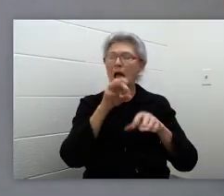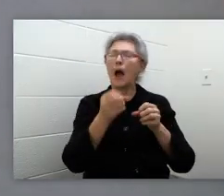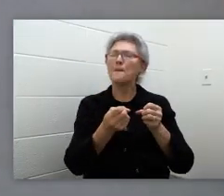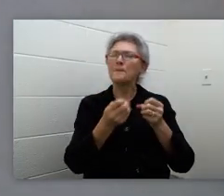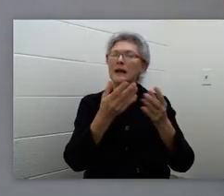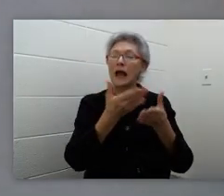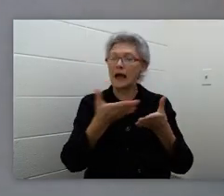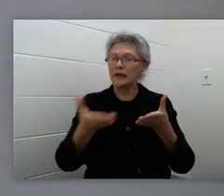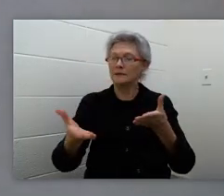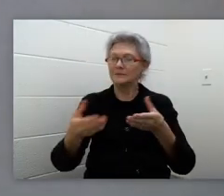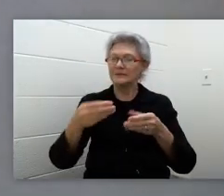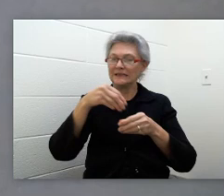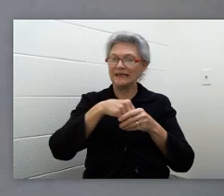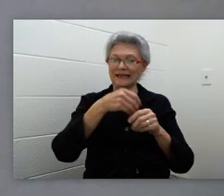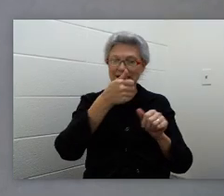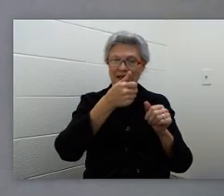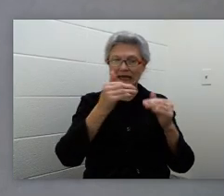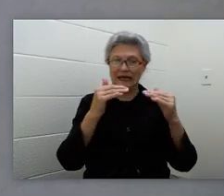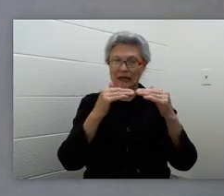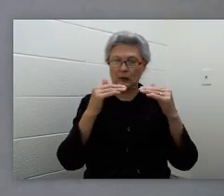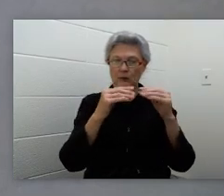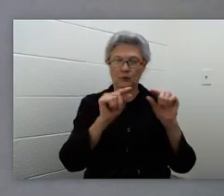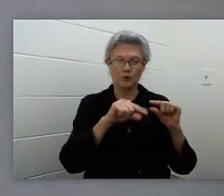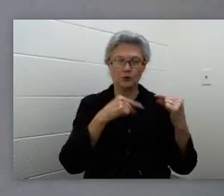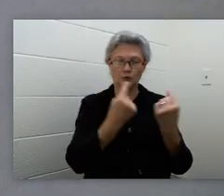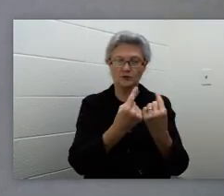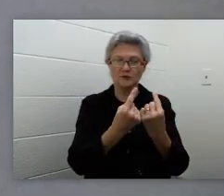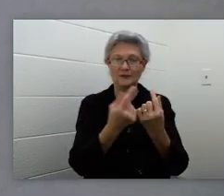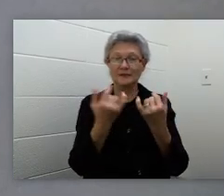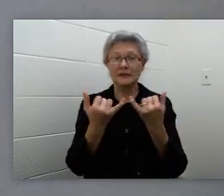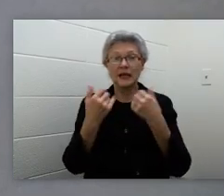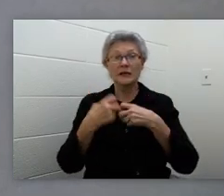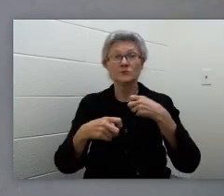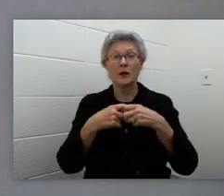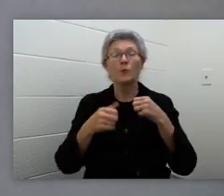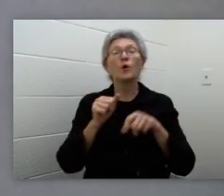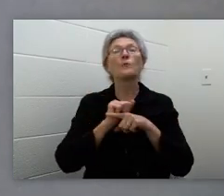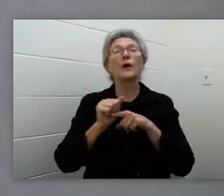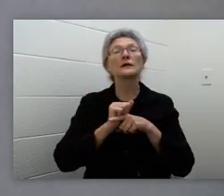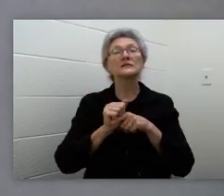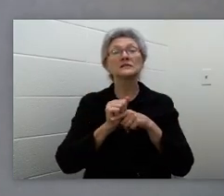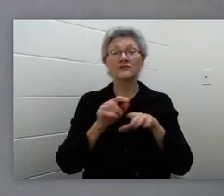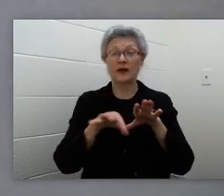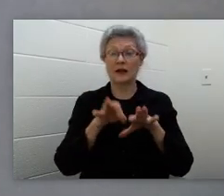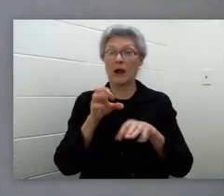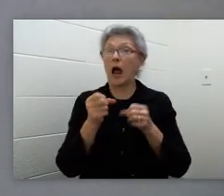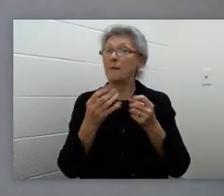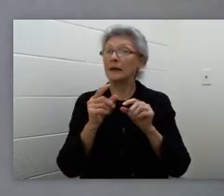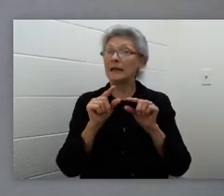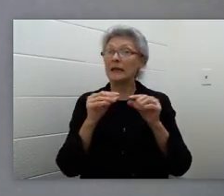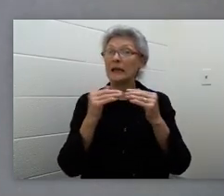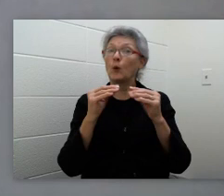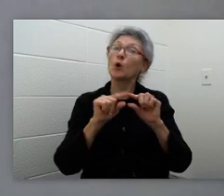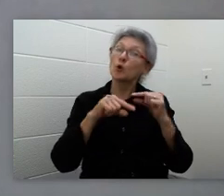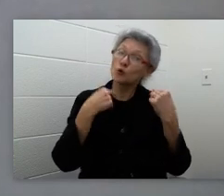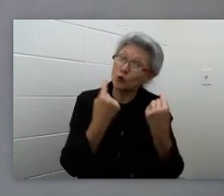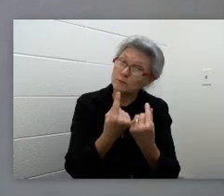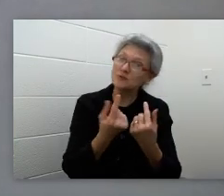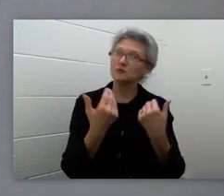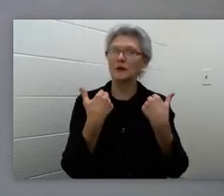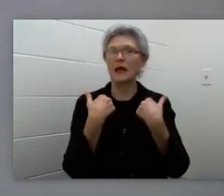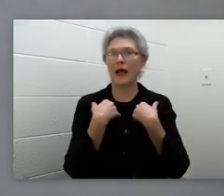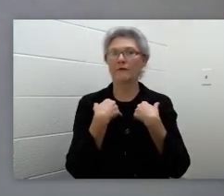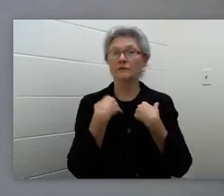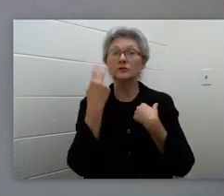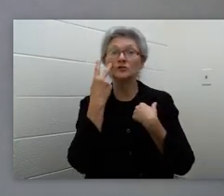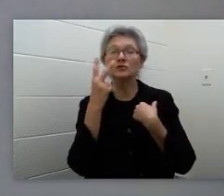items in equal groups. In today's problem, we're going to practice finding out how many equal groups. Let's take a look at this